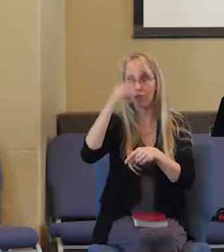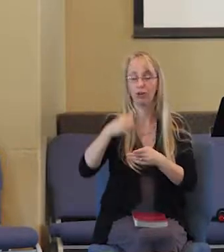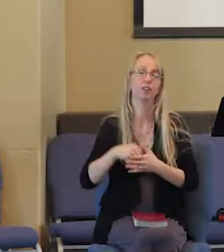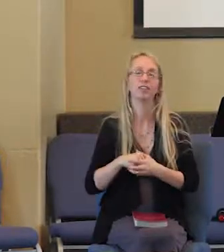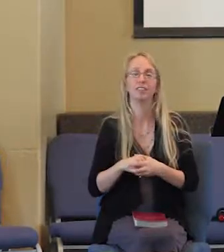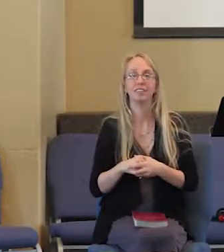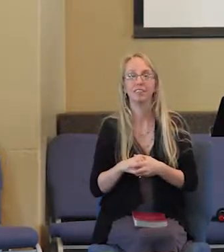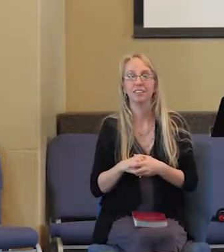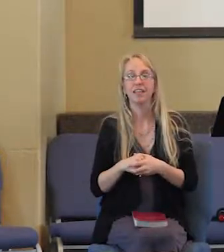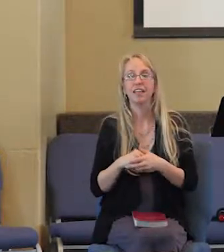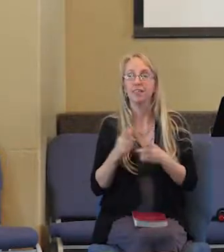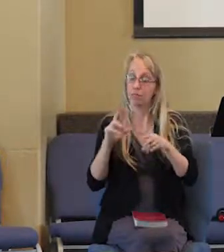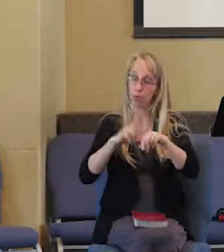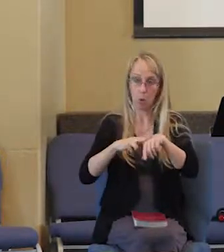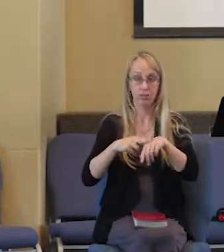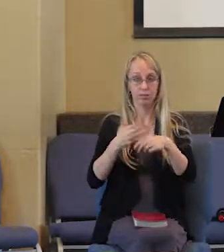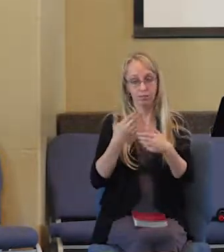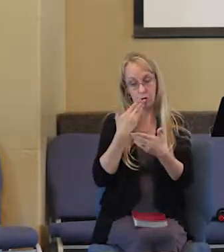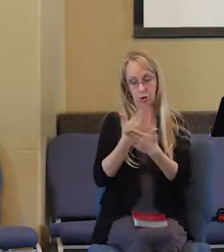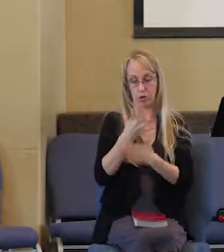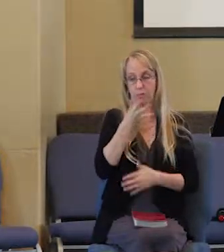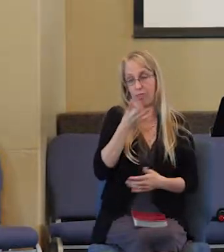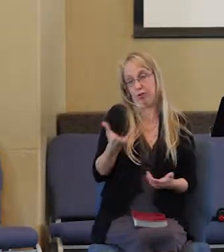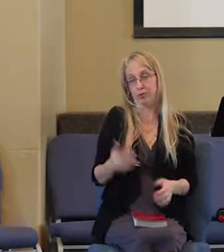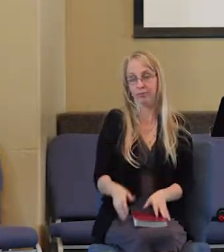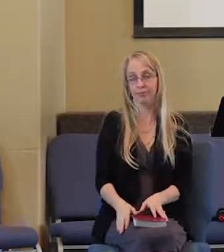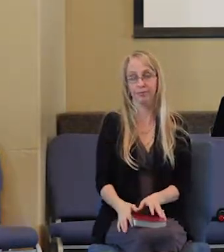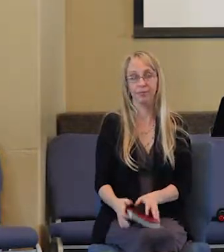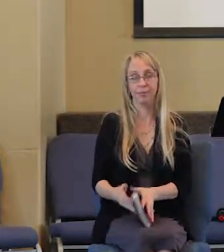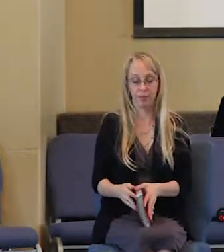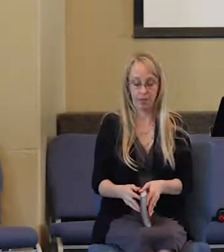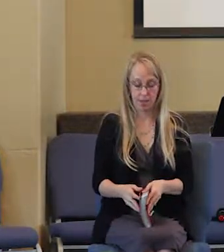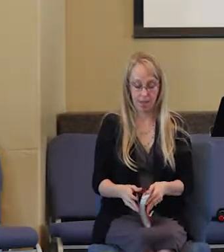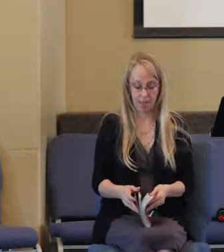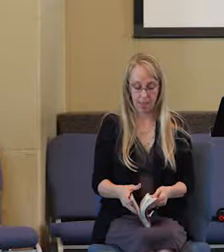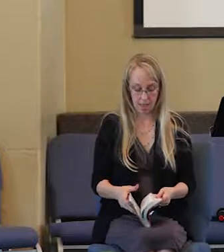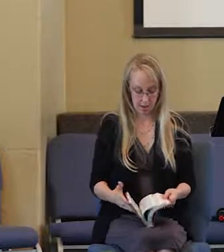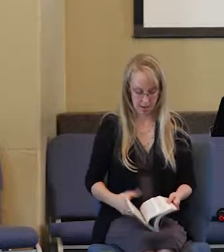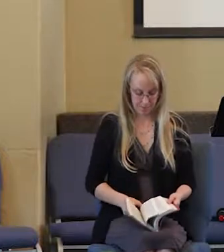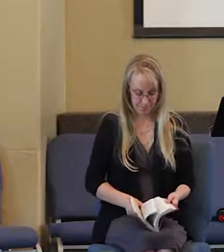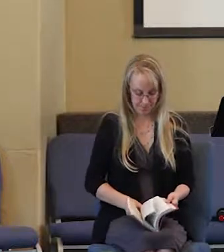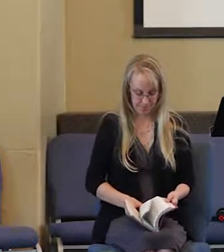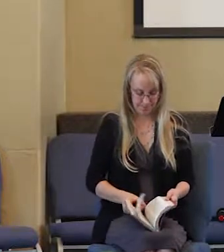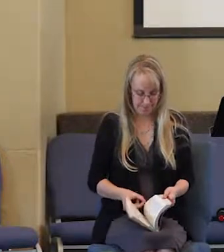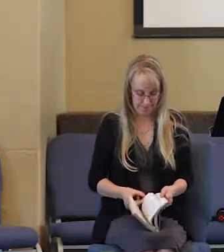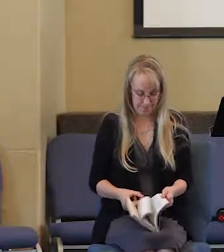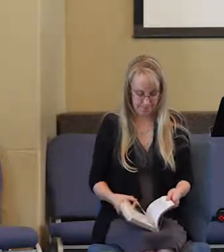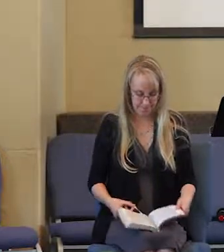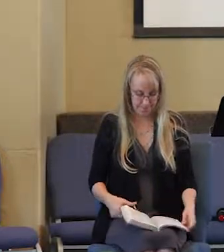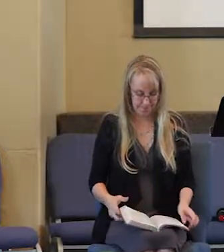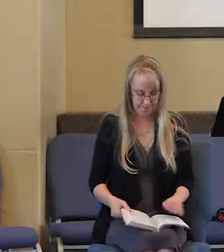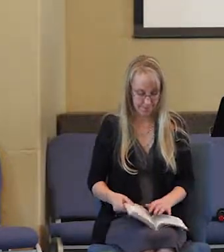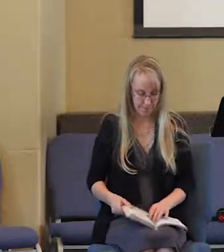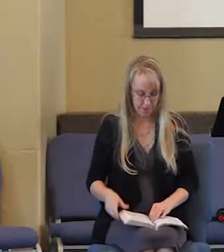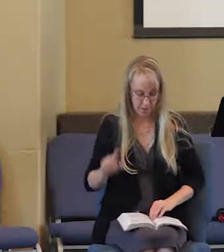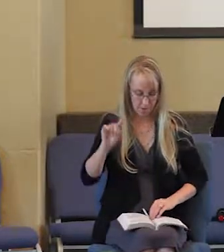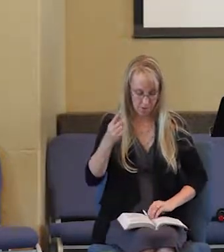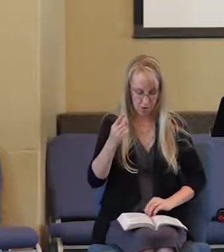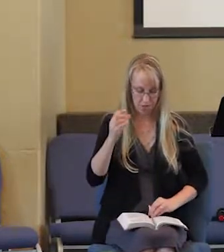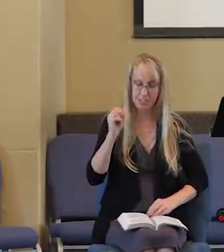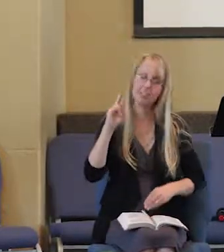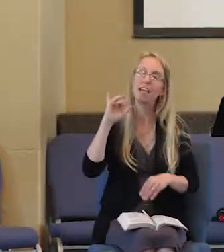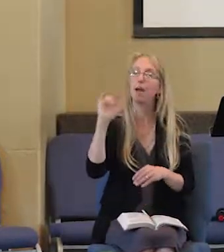father, and of course, a good mother. And so in 1 Samuel, we see an example of a